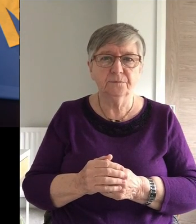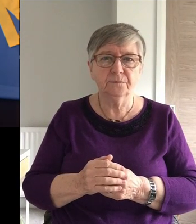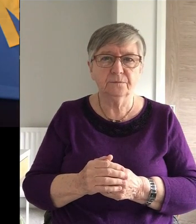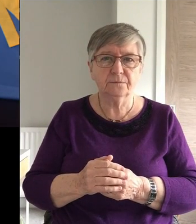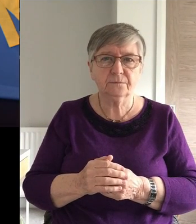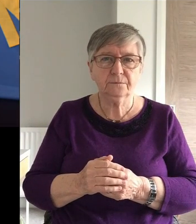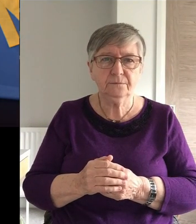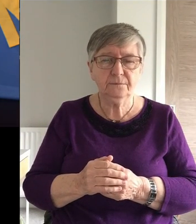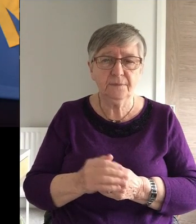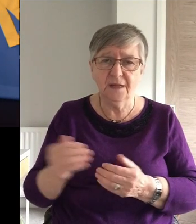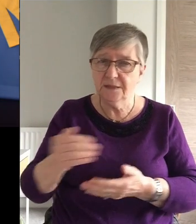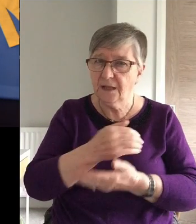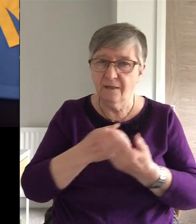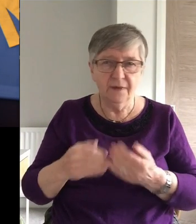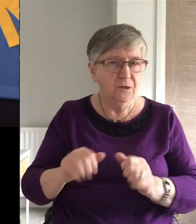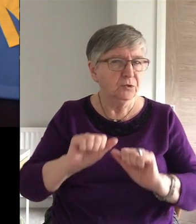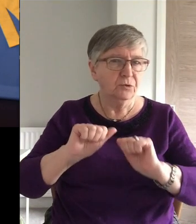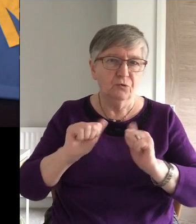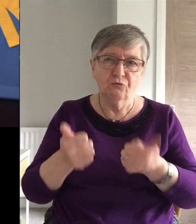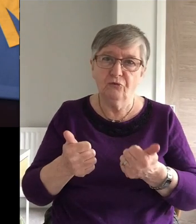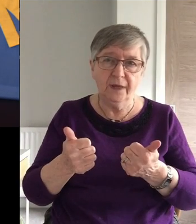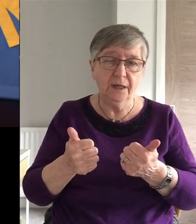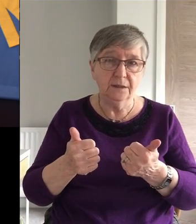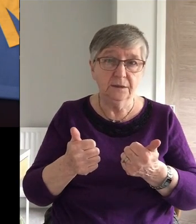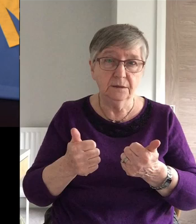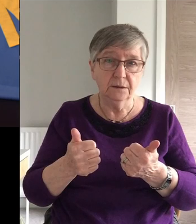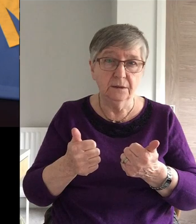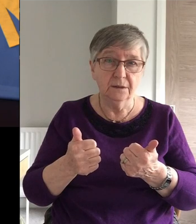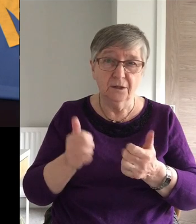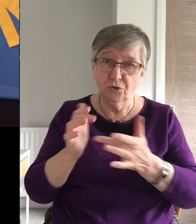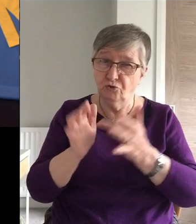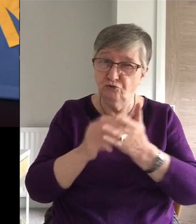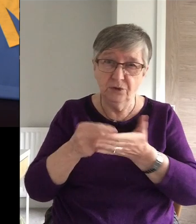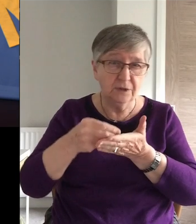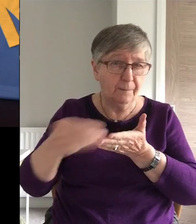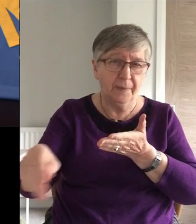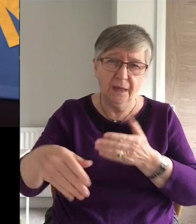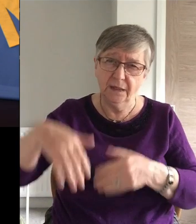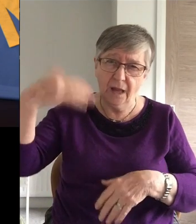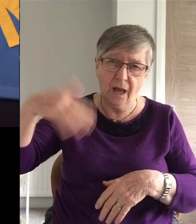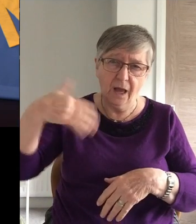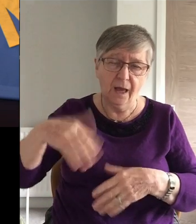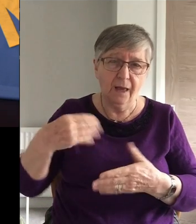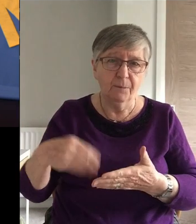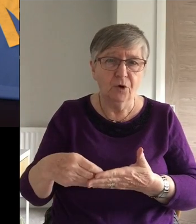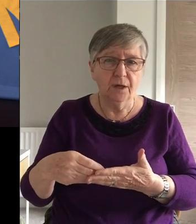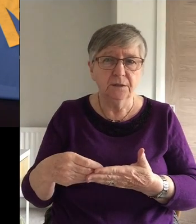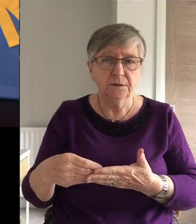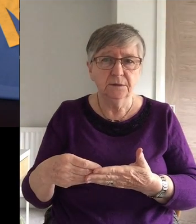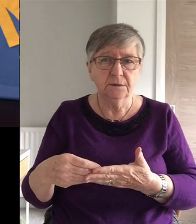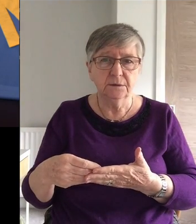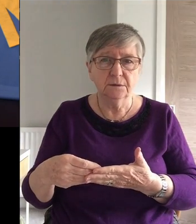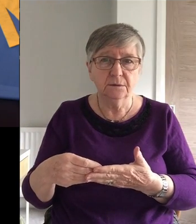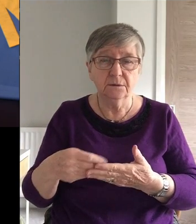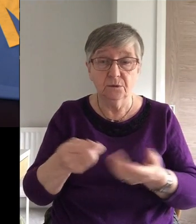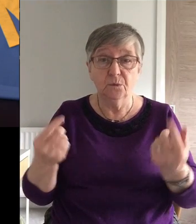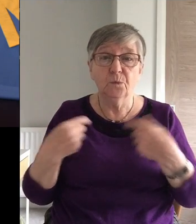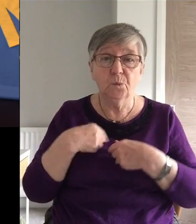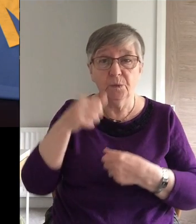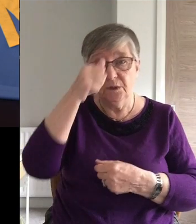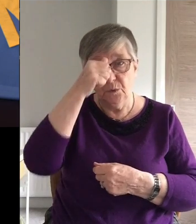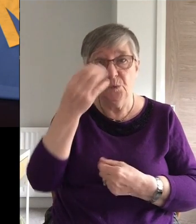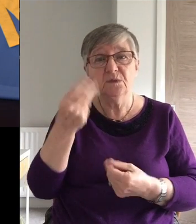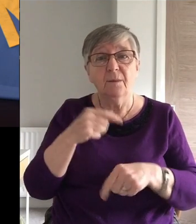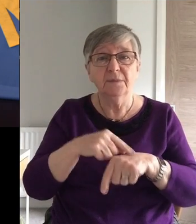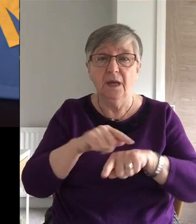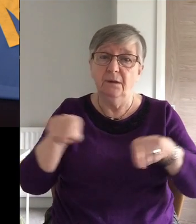And great as that salvation is, and high the price that you have paid for it, we acknowledge that at